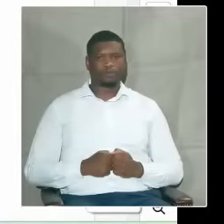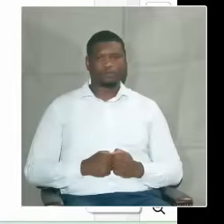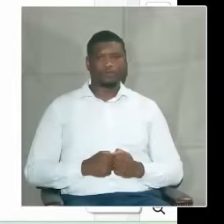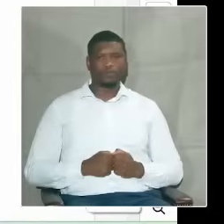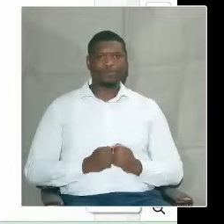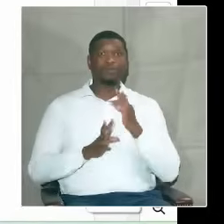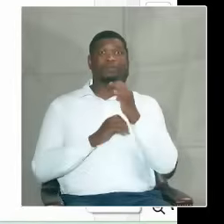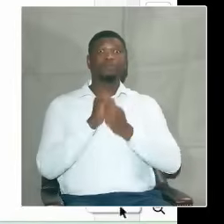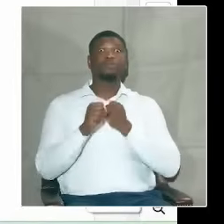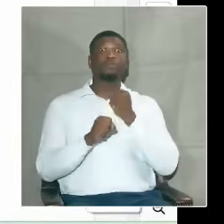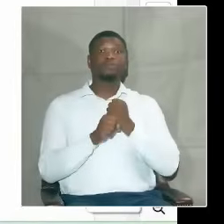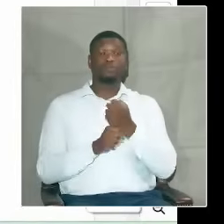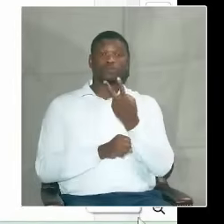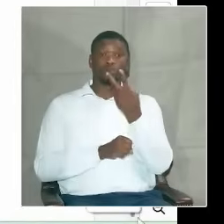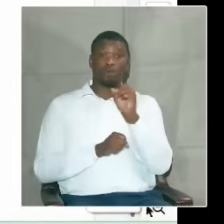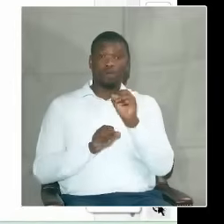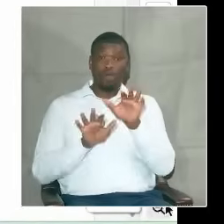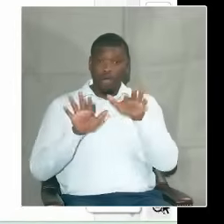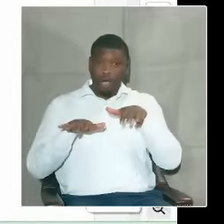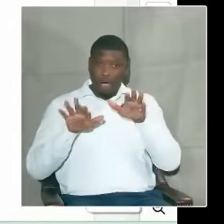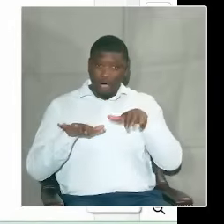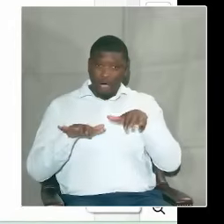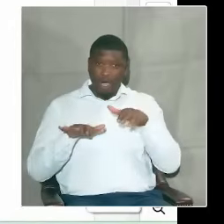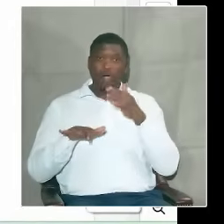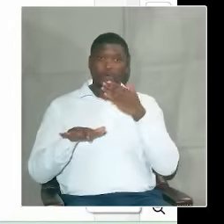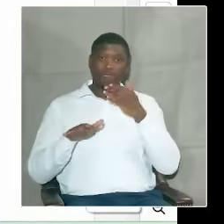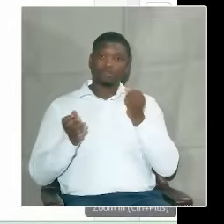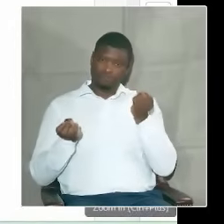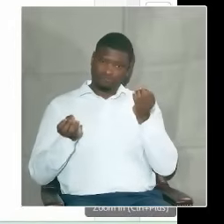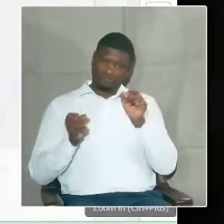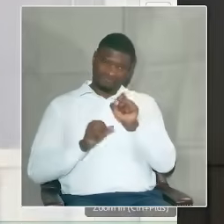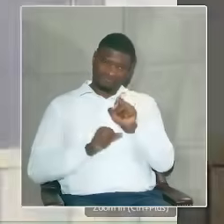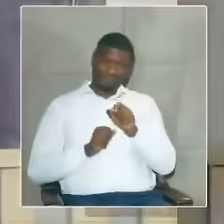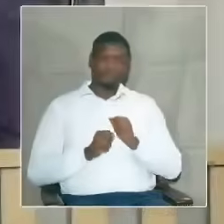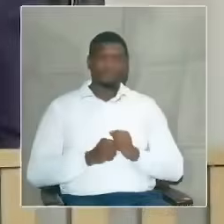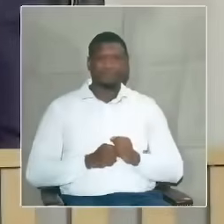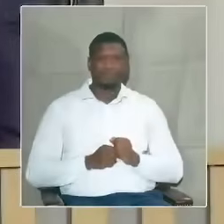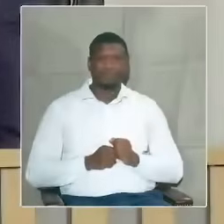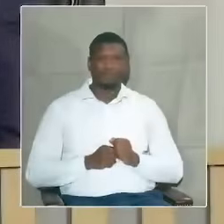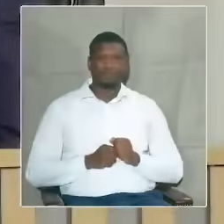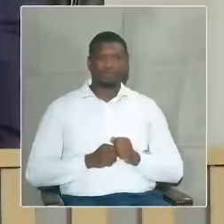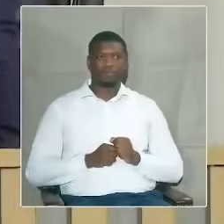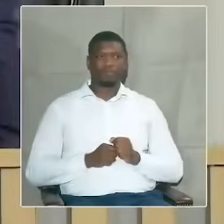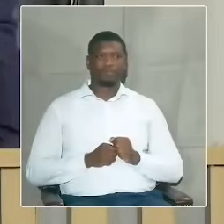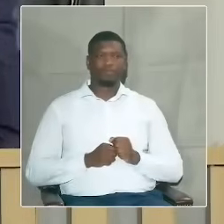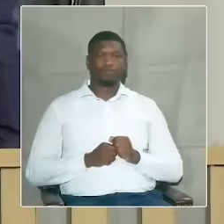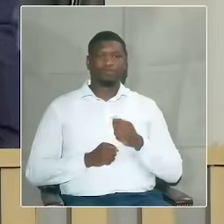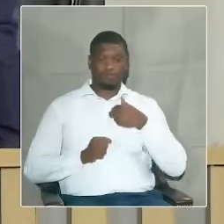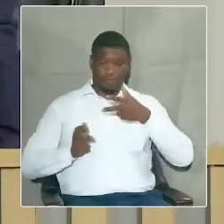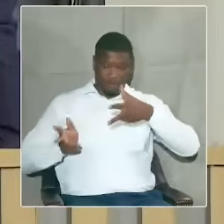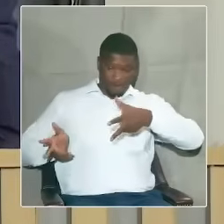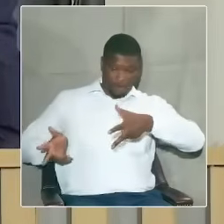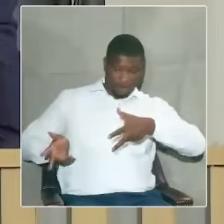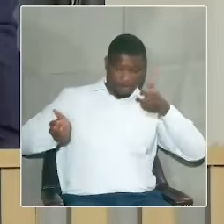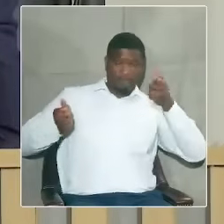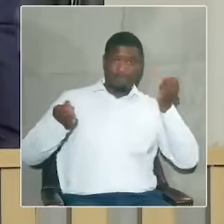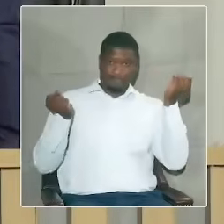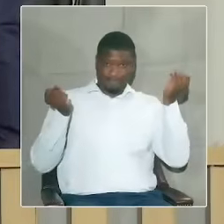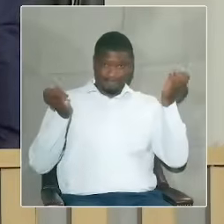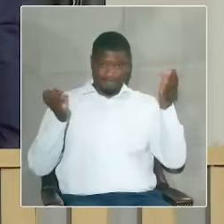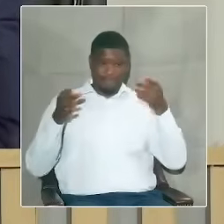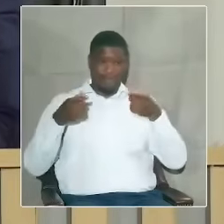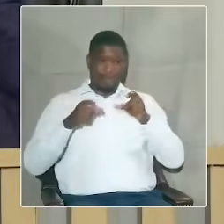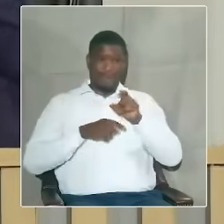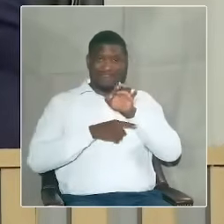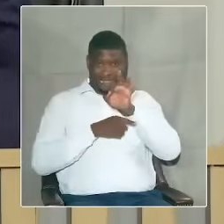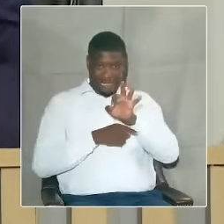In 2019, please proceed from there. Yeah, the letter reads as follows on paragraph 3,